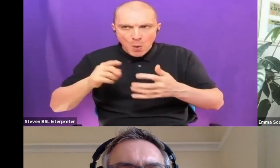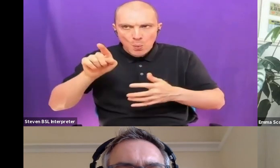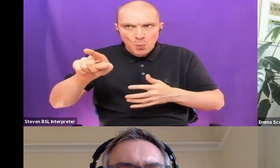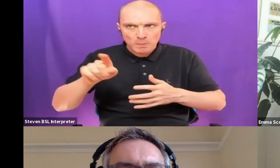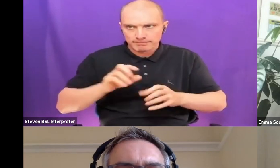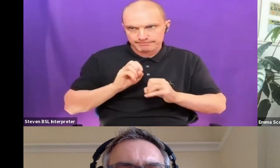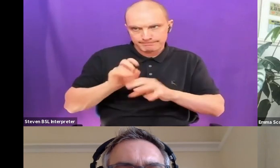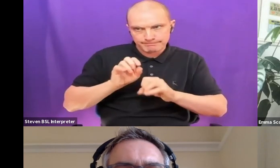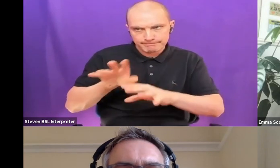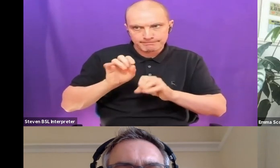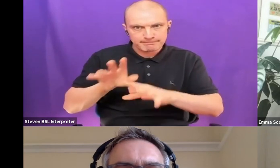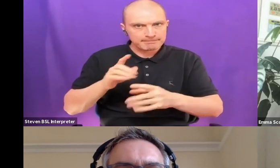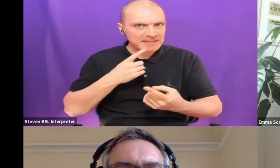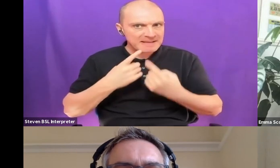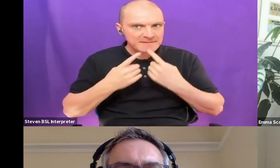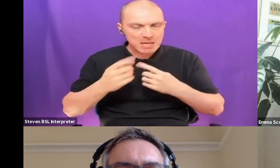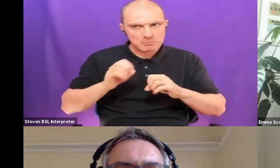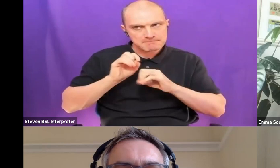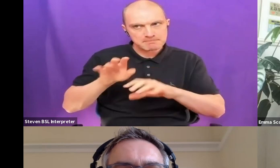neighbourhoods? Who would like to take that?